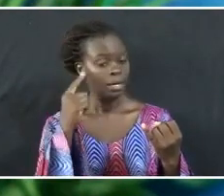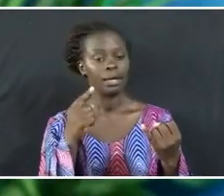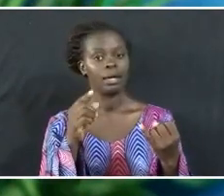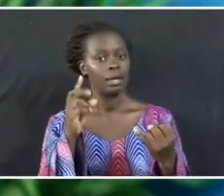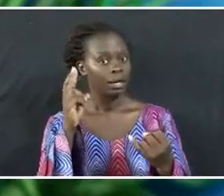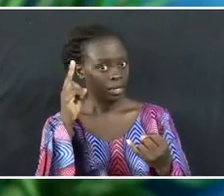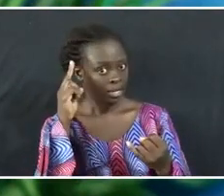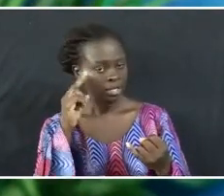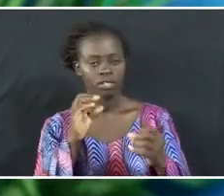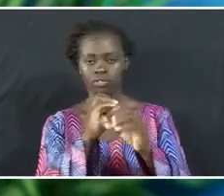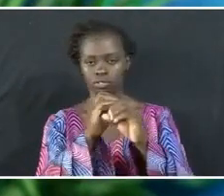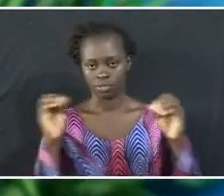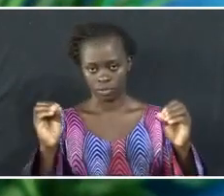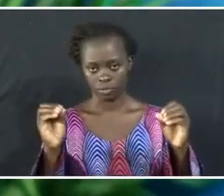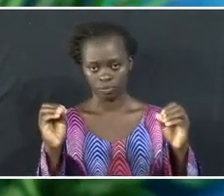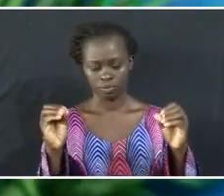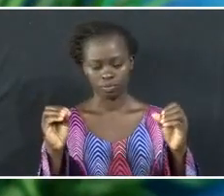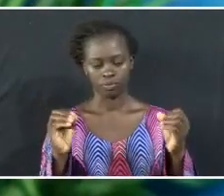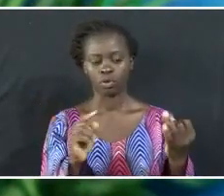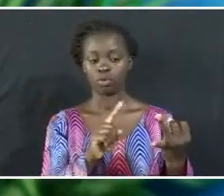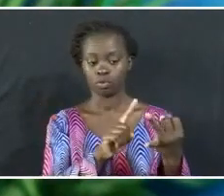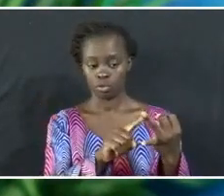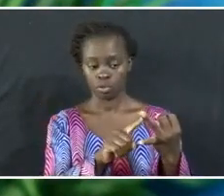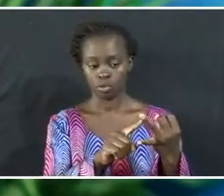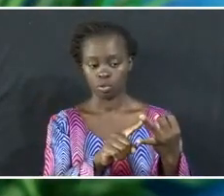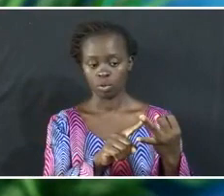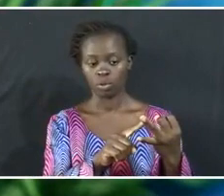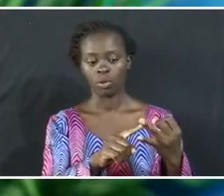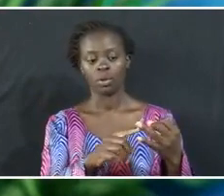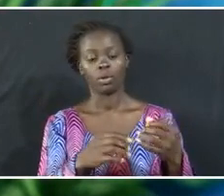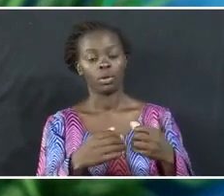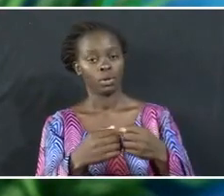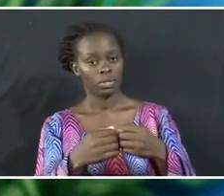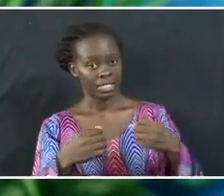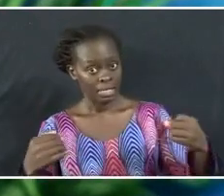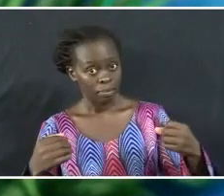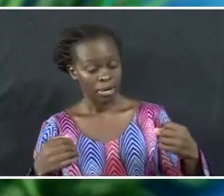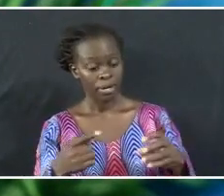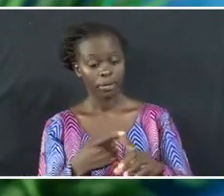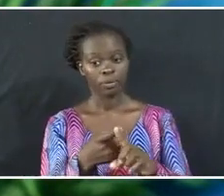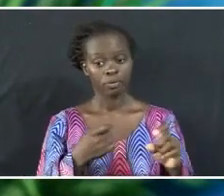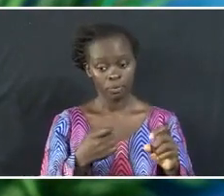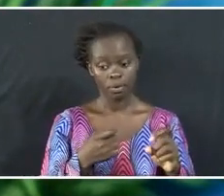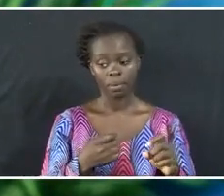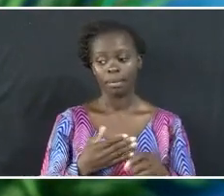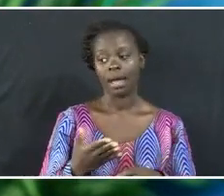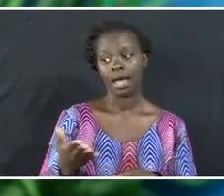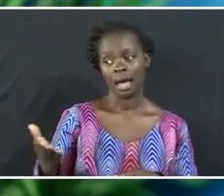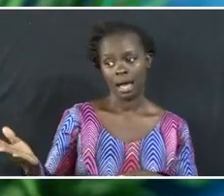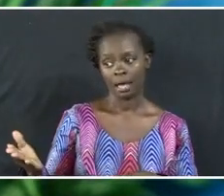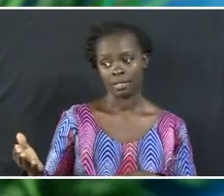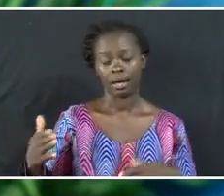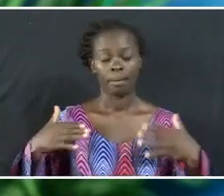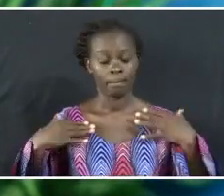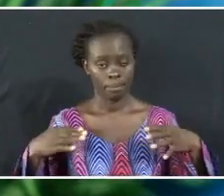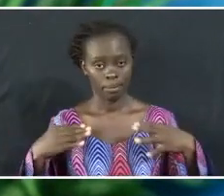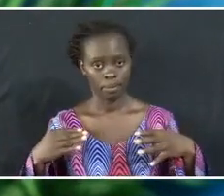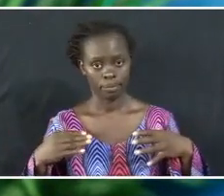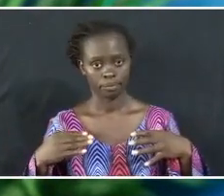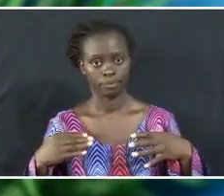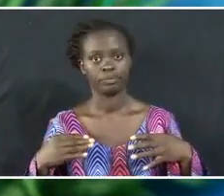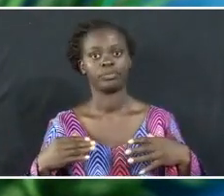set apart to serve God. God had promised, as long as you do not cut Samson's